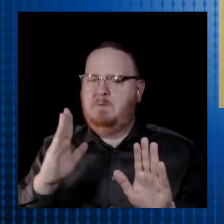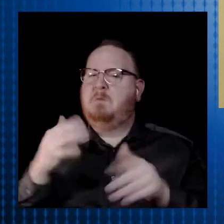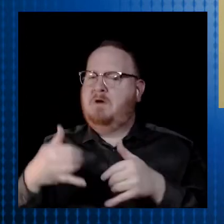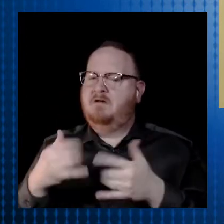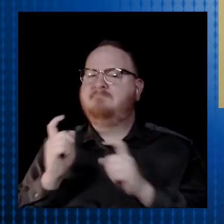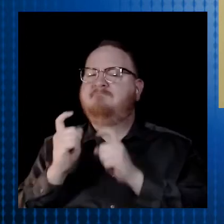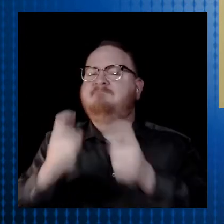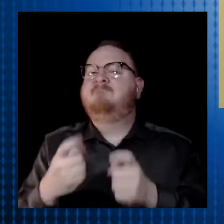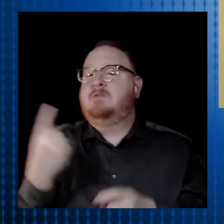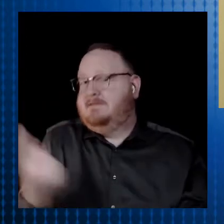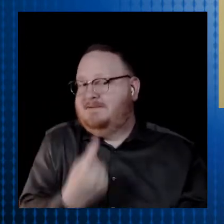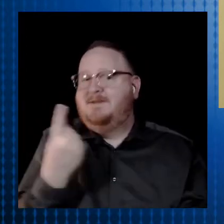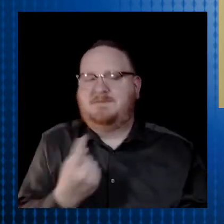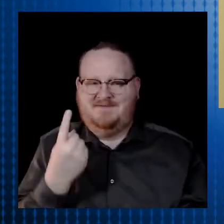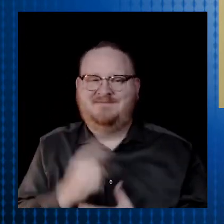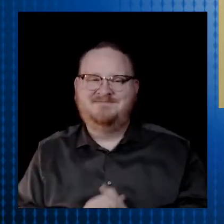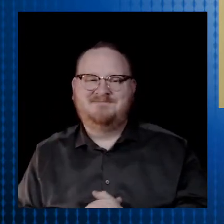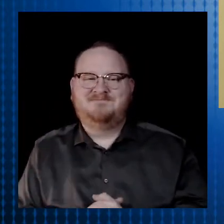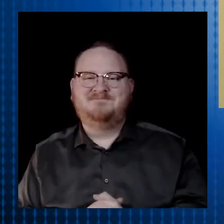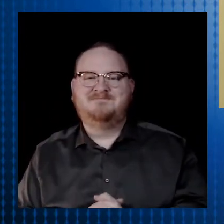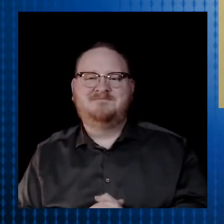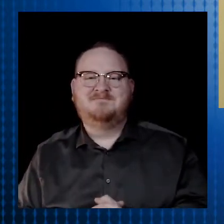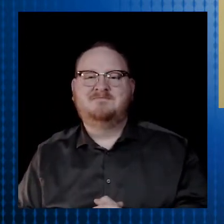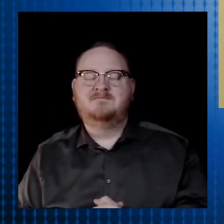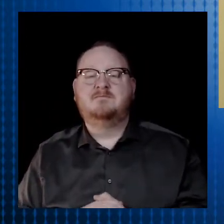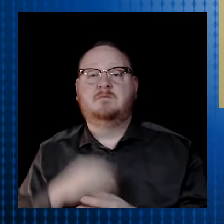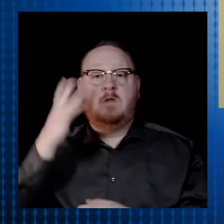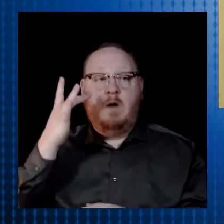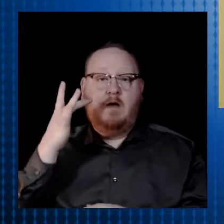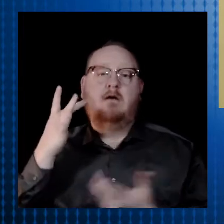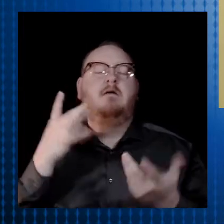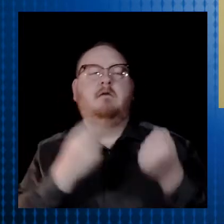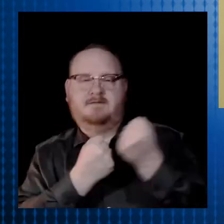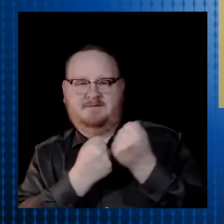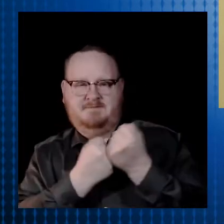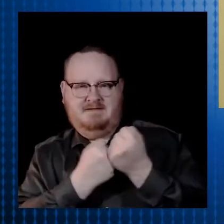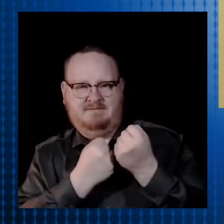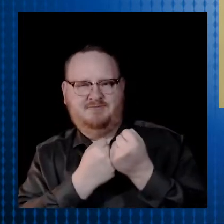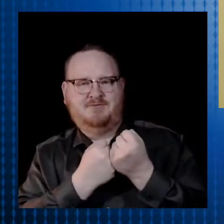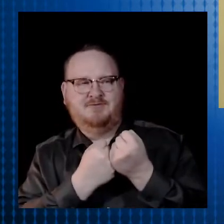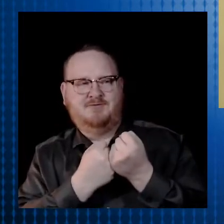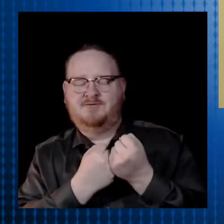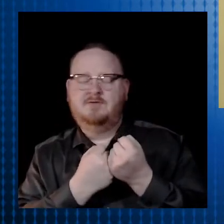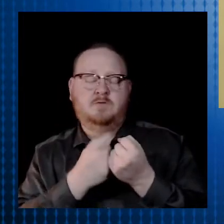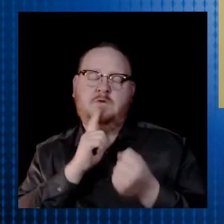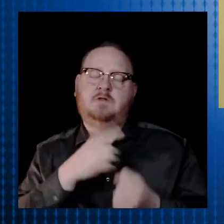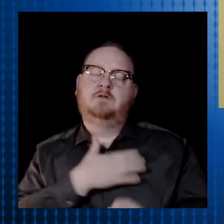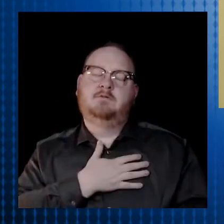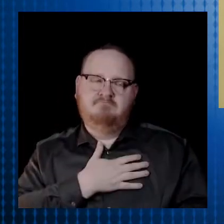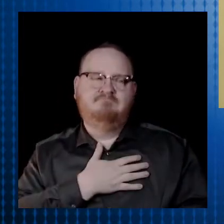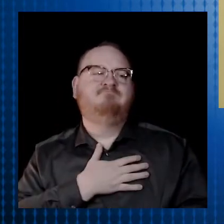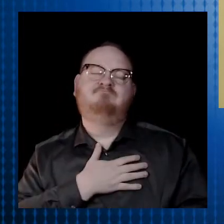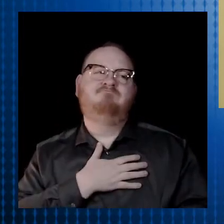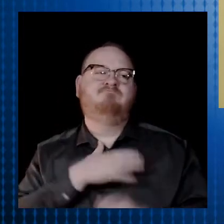of consequence from us. And that is thanks to our sponsors who have been extremely generous in helping us